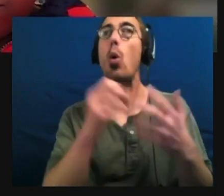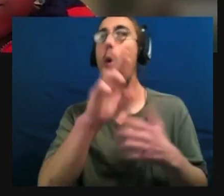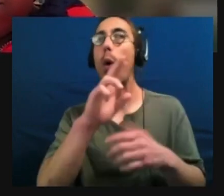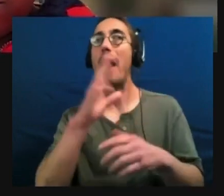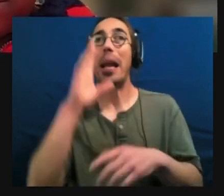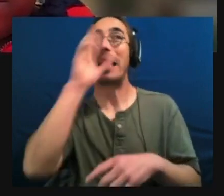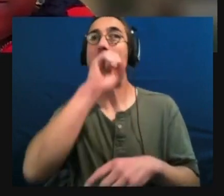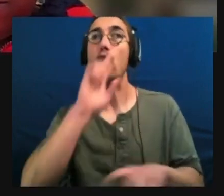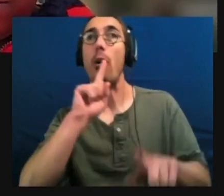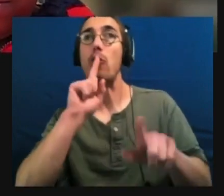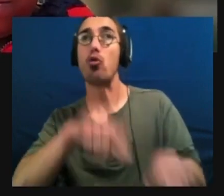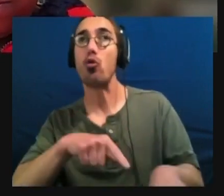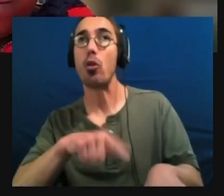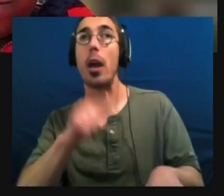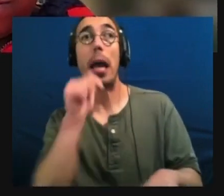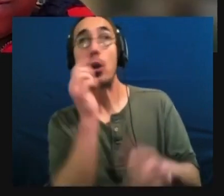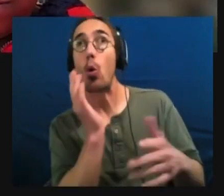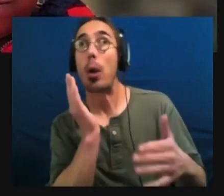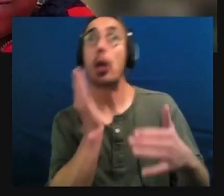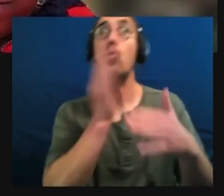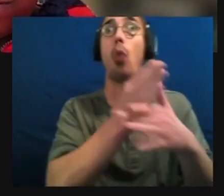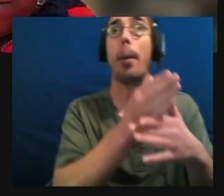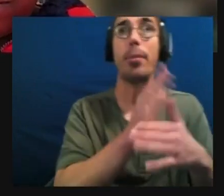and don't interrupt.